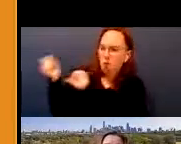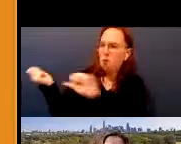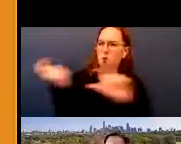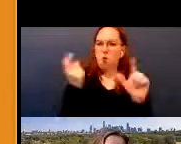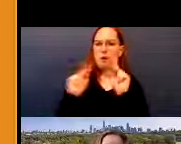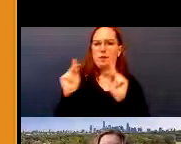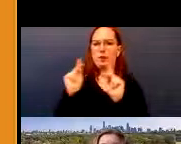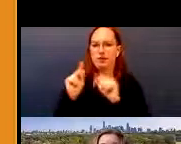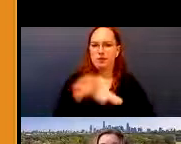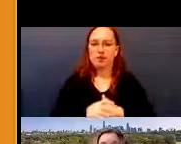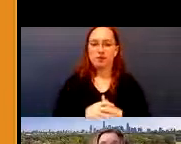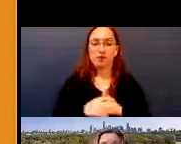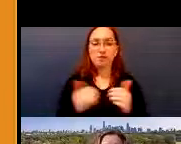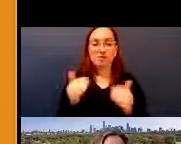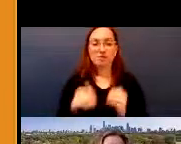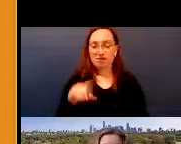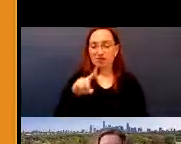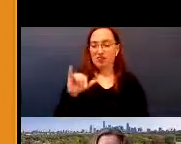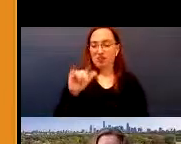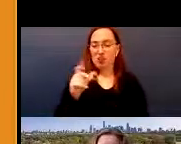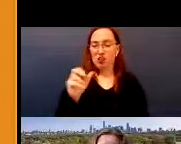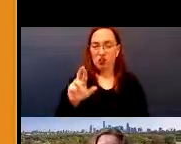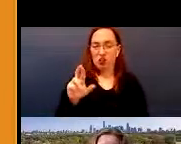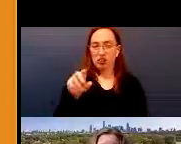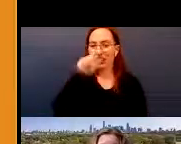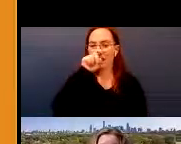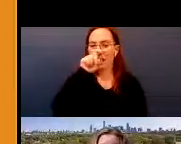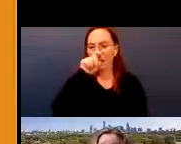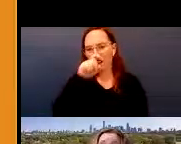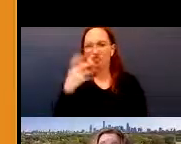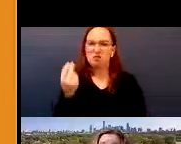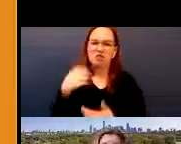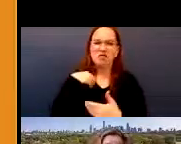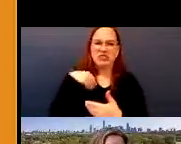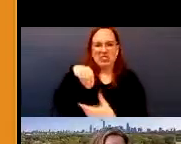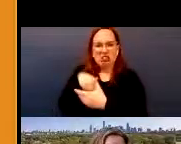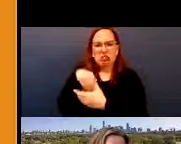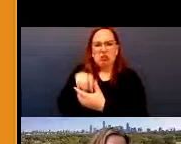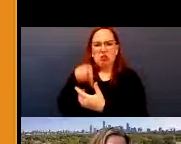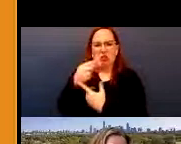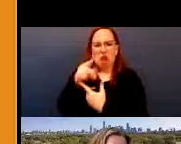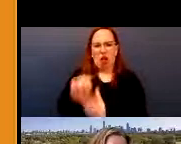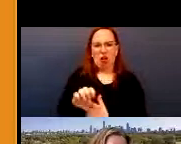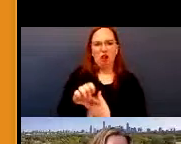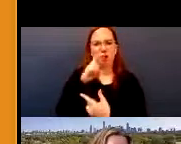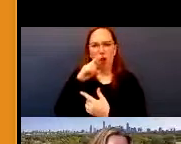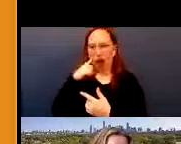to move people to and within the park. And we talk about an external circulator as